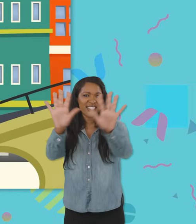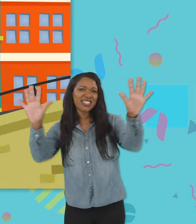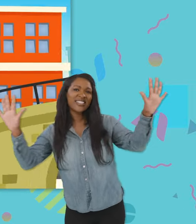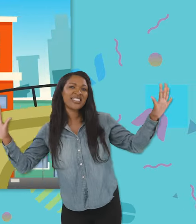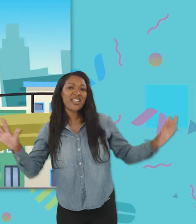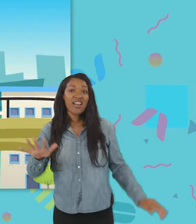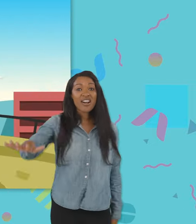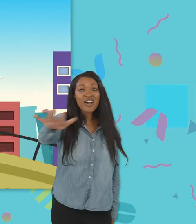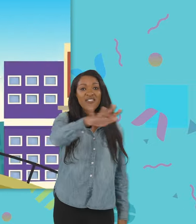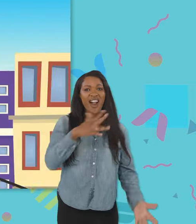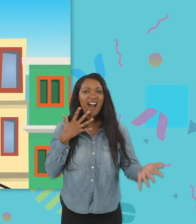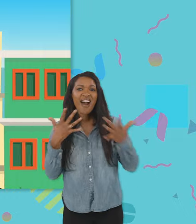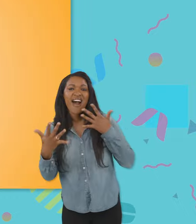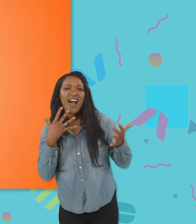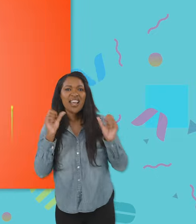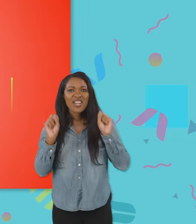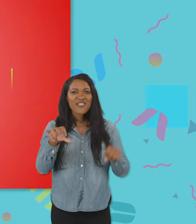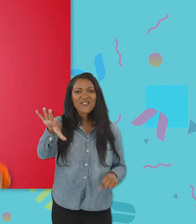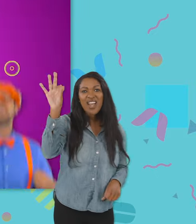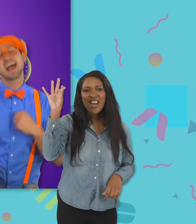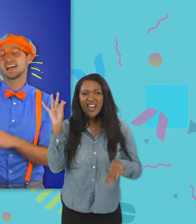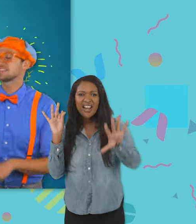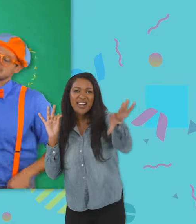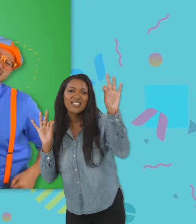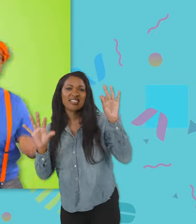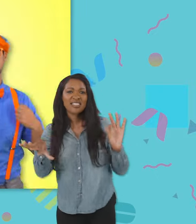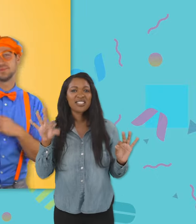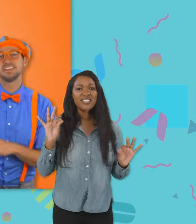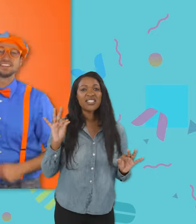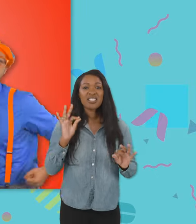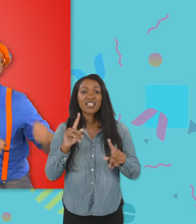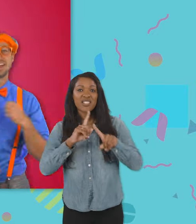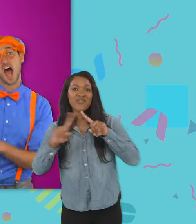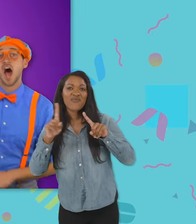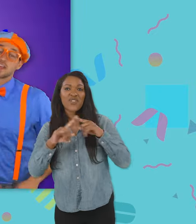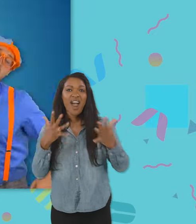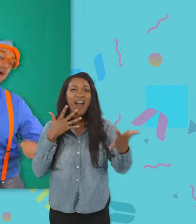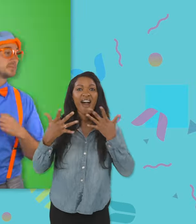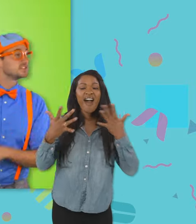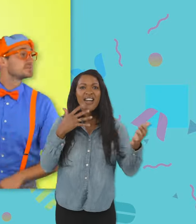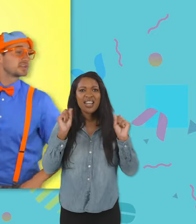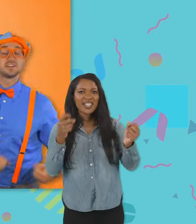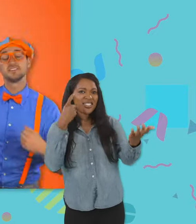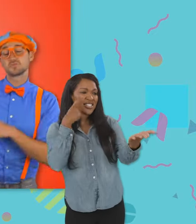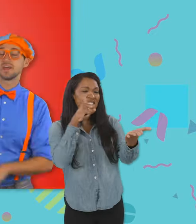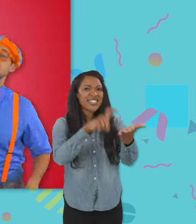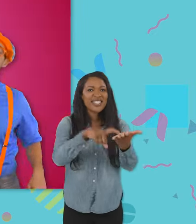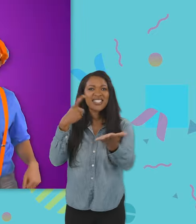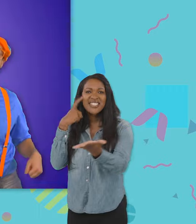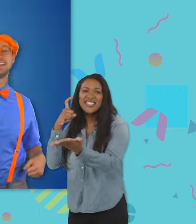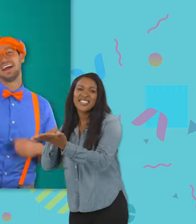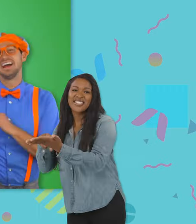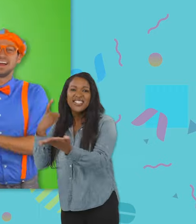a color to be found. Every single thing has a color to be seen. Come learn some colors